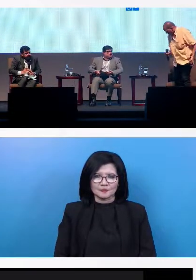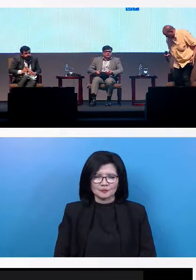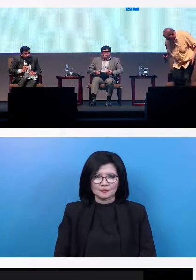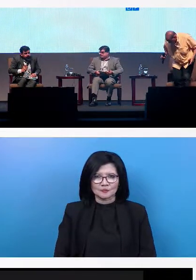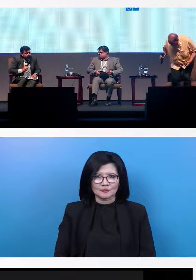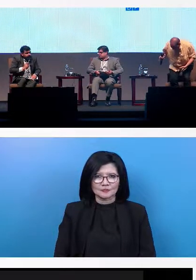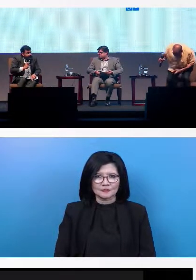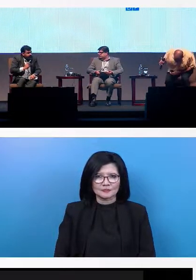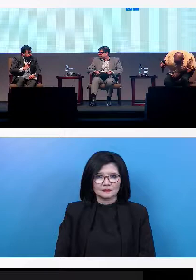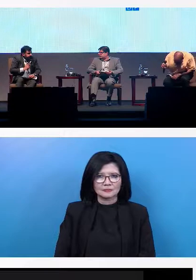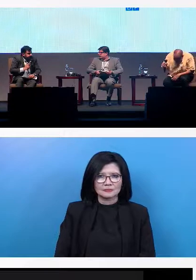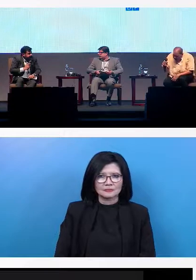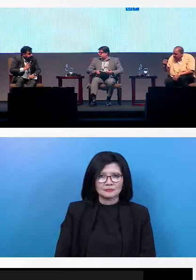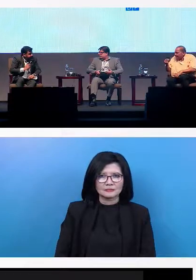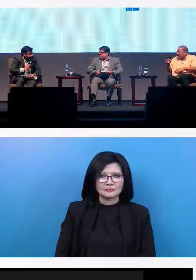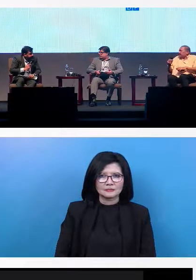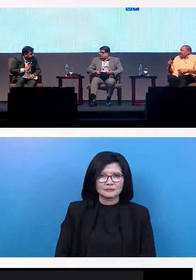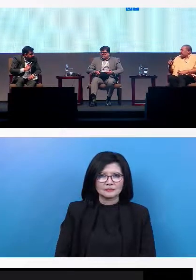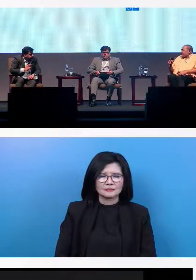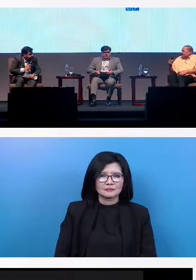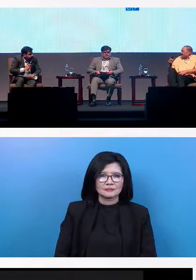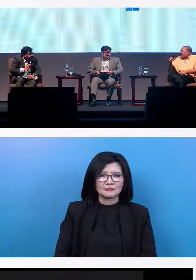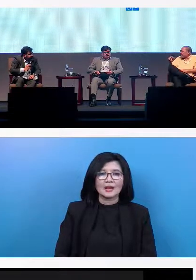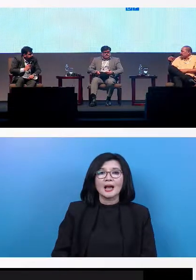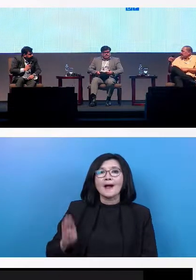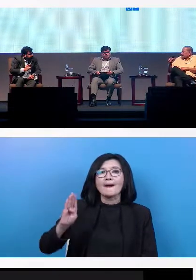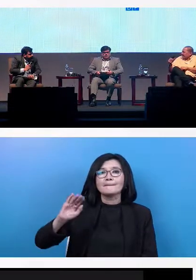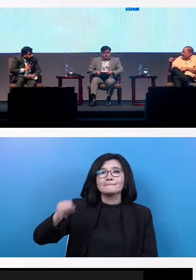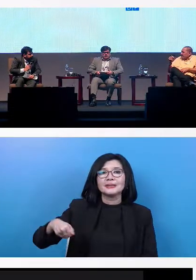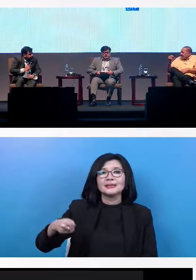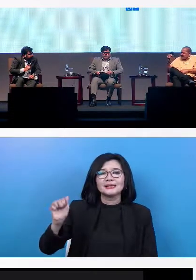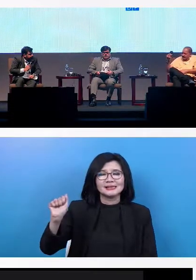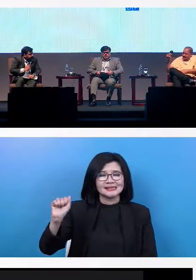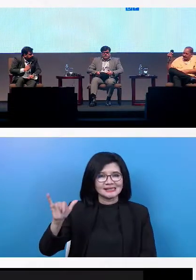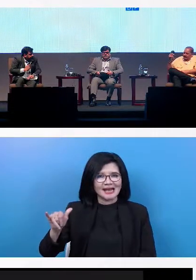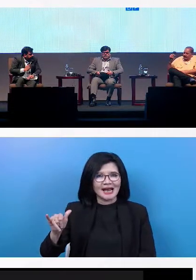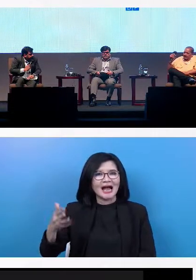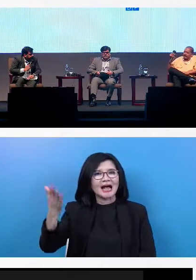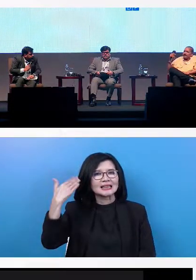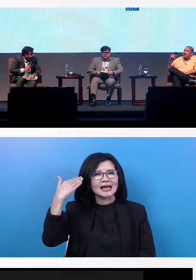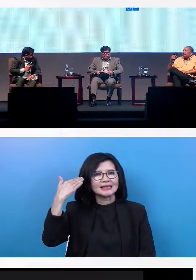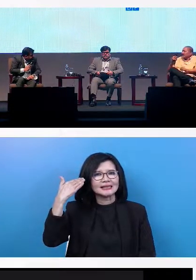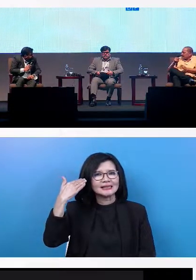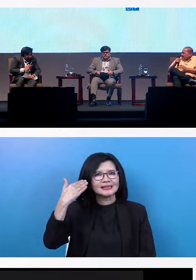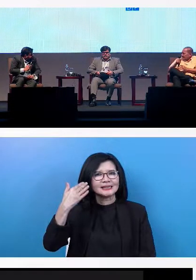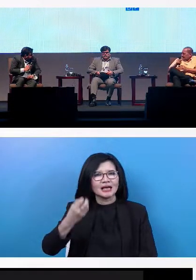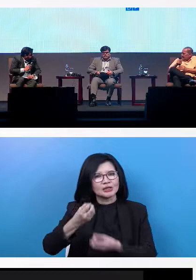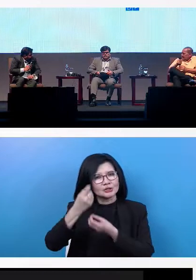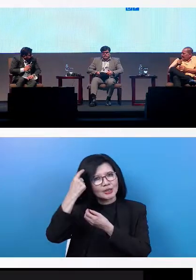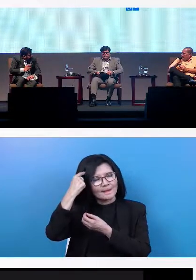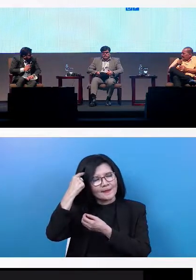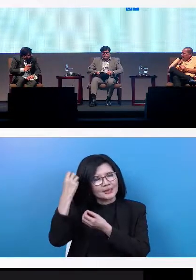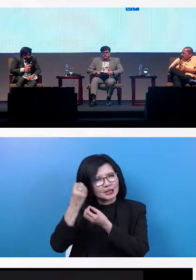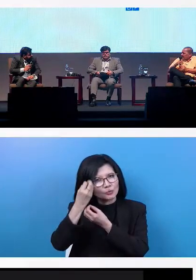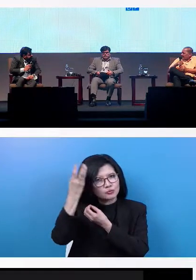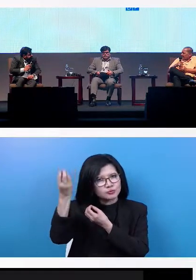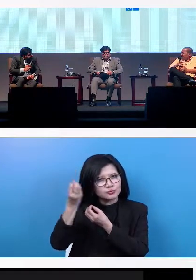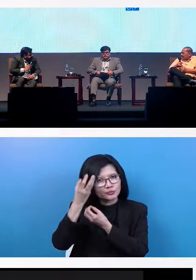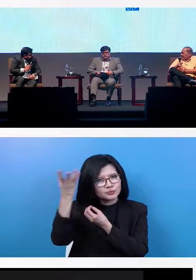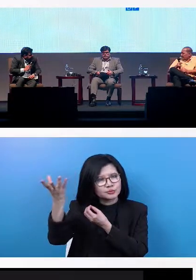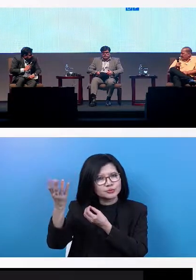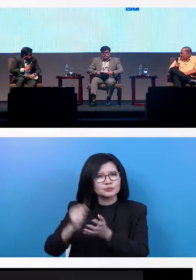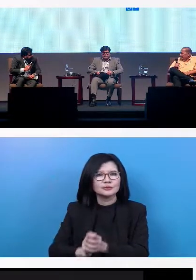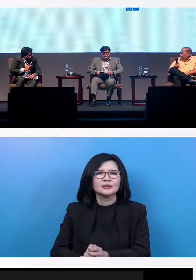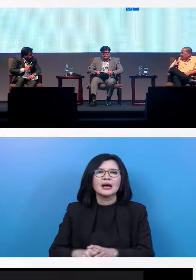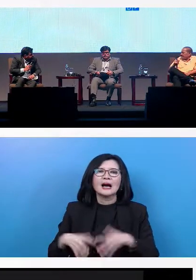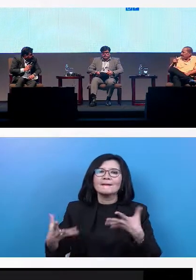So Vijay, you gave some of the initial thoughts around what needs to be done, right? You know, what are some of the